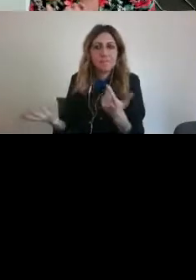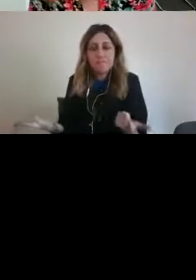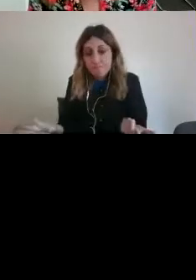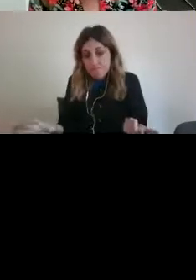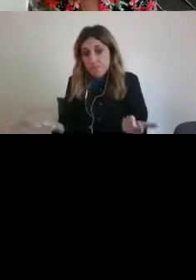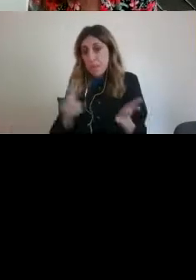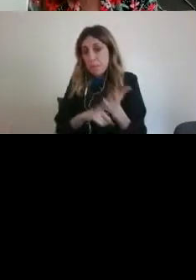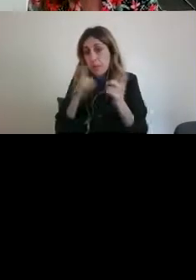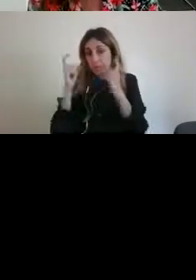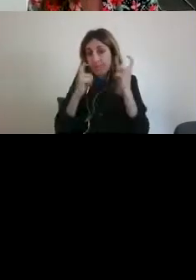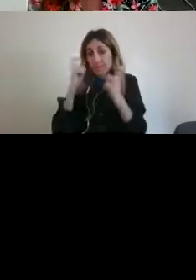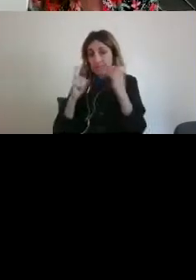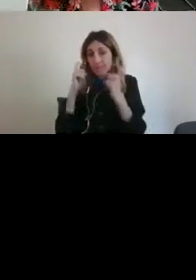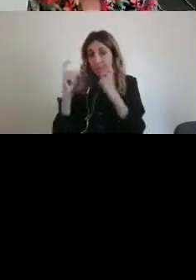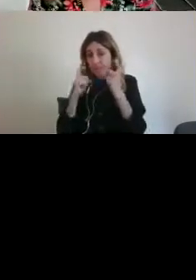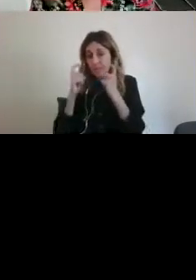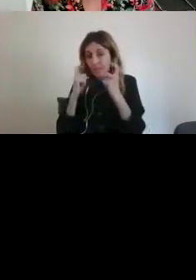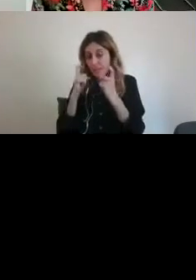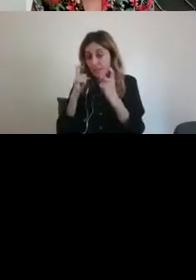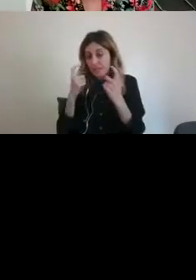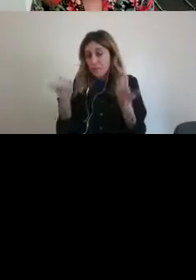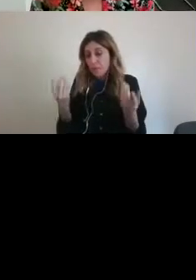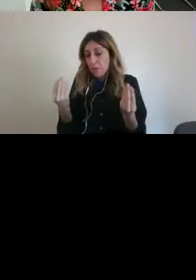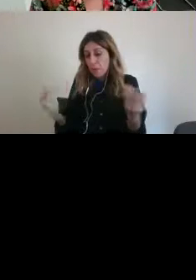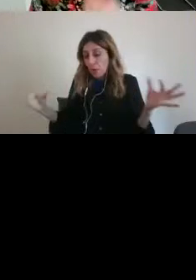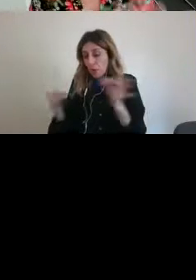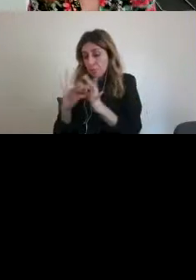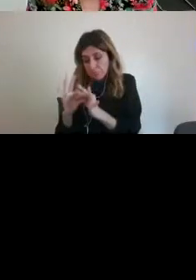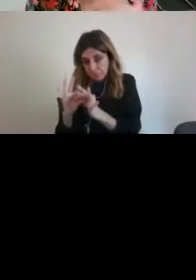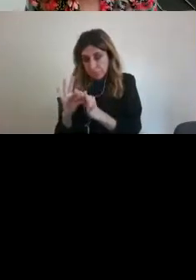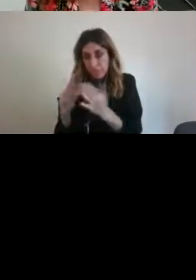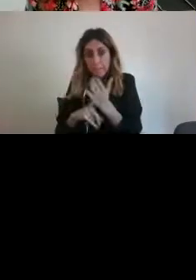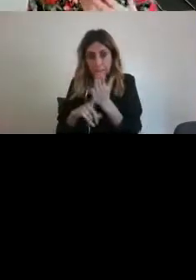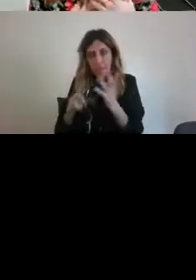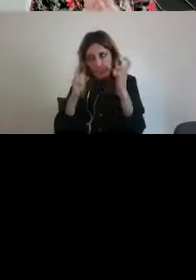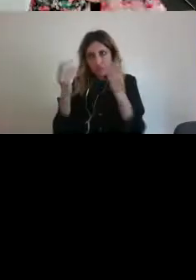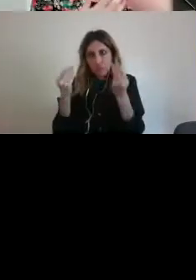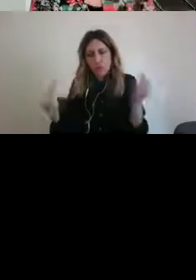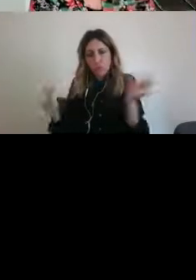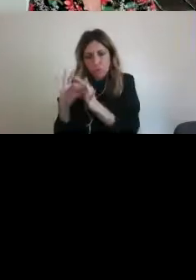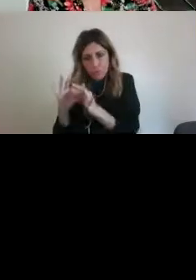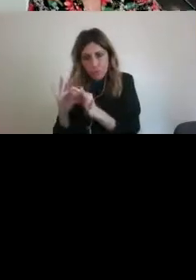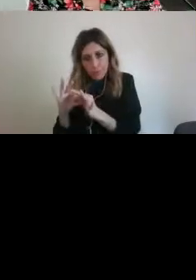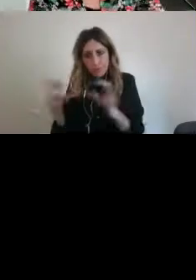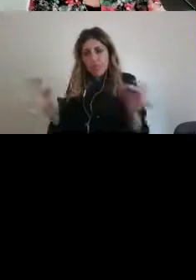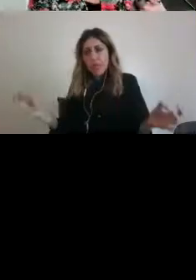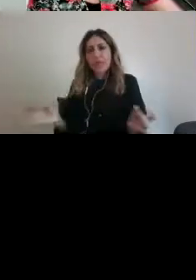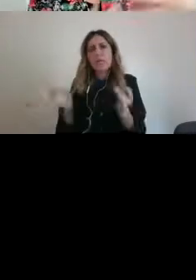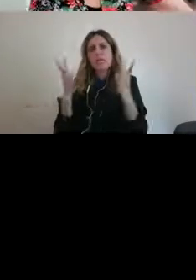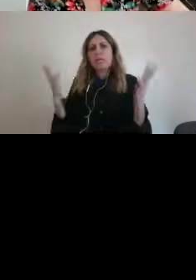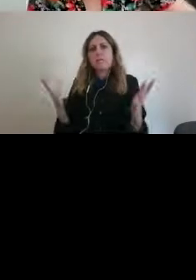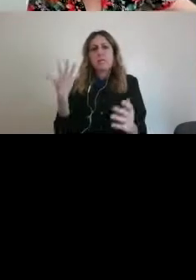you should make sure to link towards it. But maybe it's no longer valid. Think of an announcement. We at Yoast, we have a Yoast call, and maybe